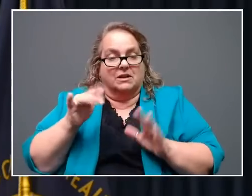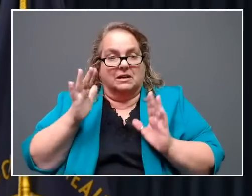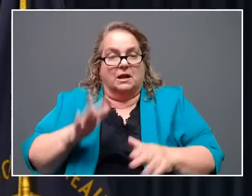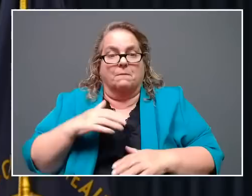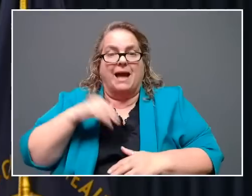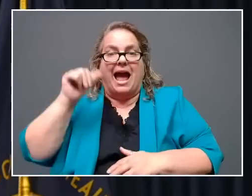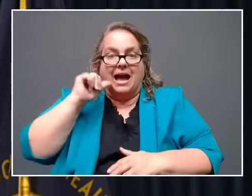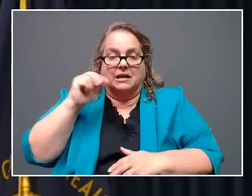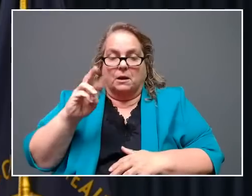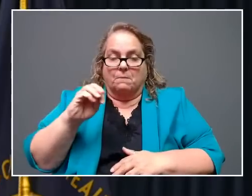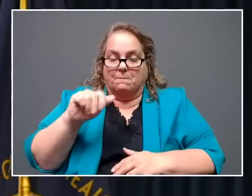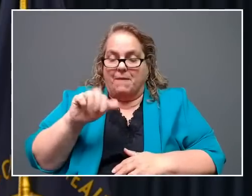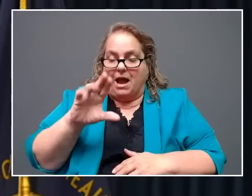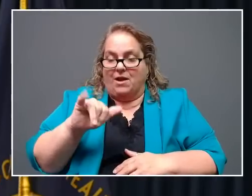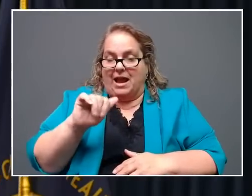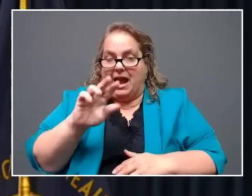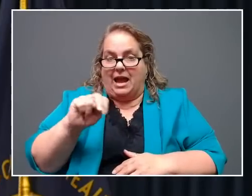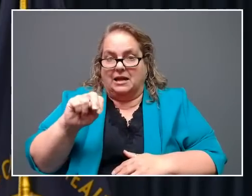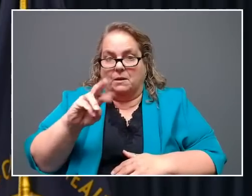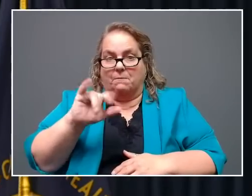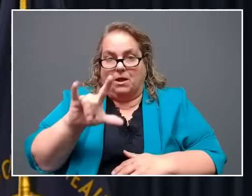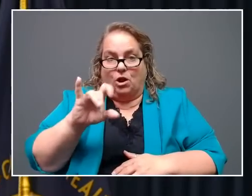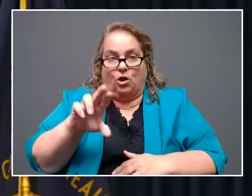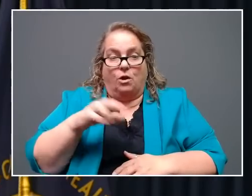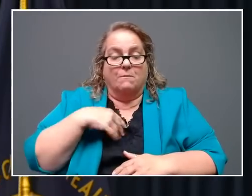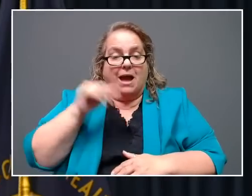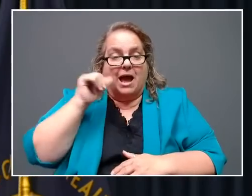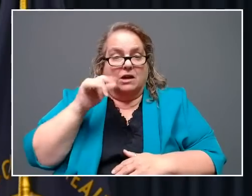Mary Ann was a fierce and tireless champion for